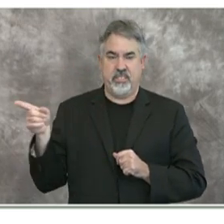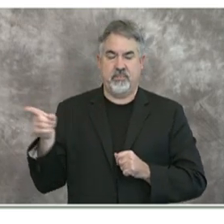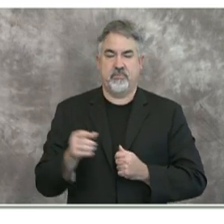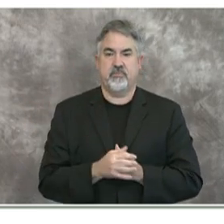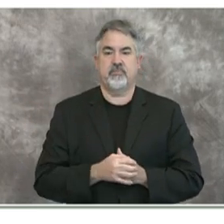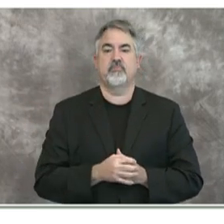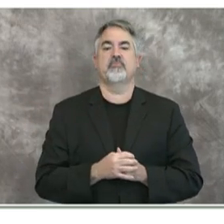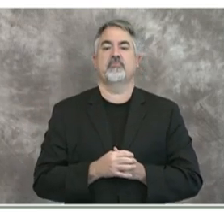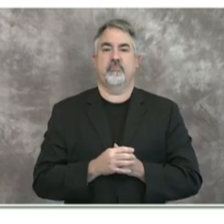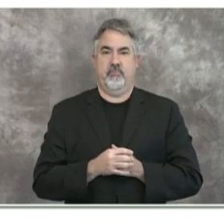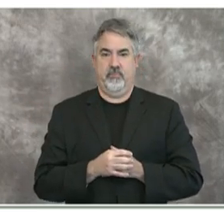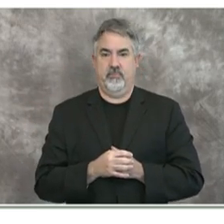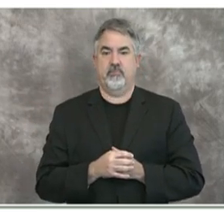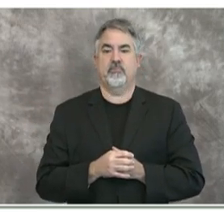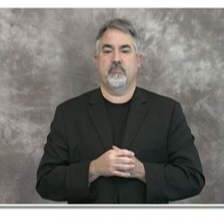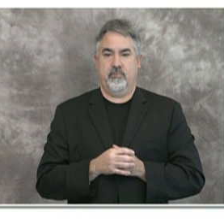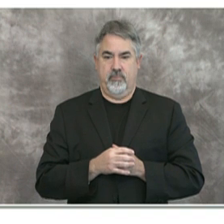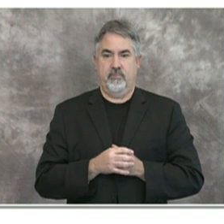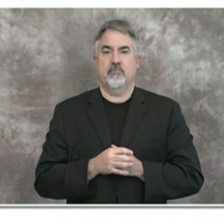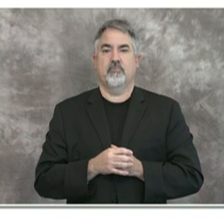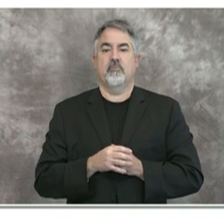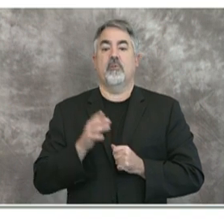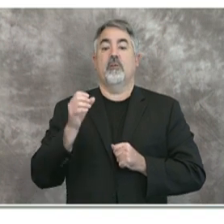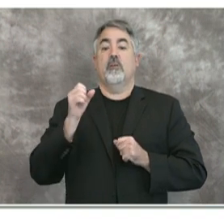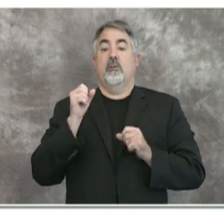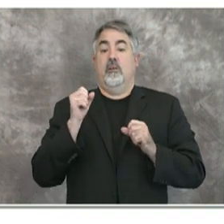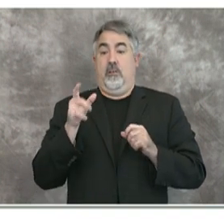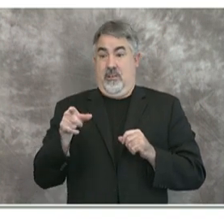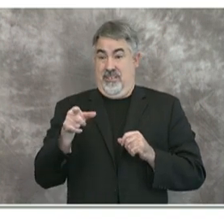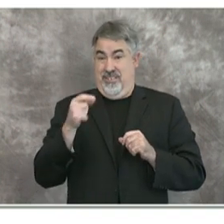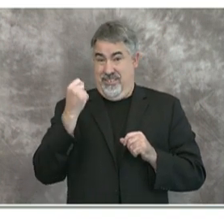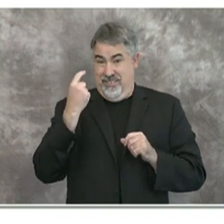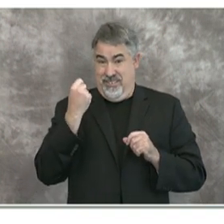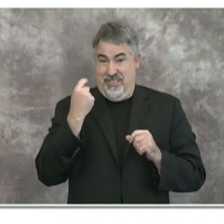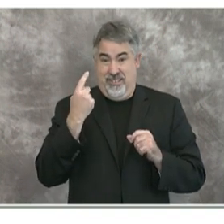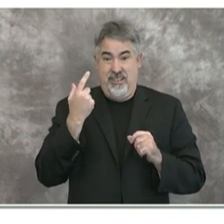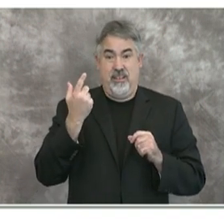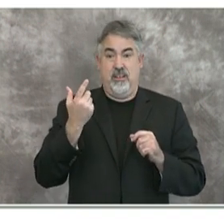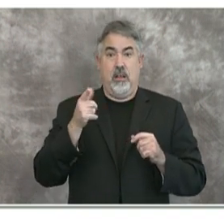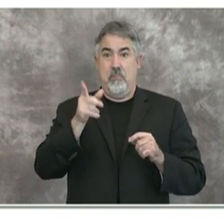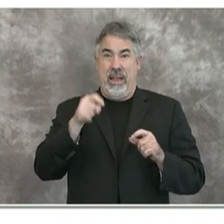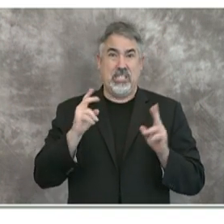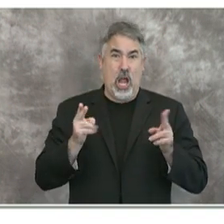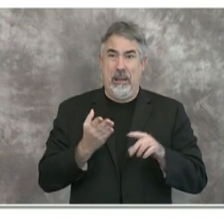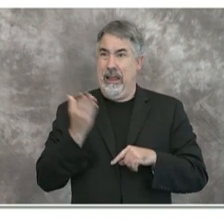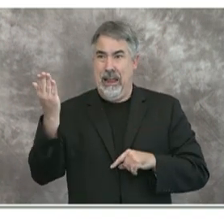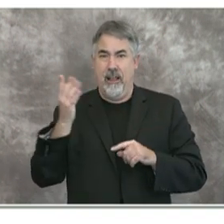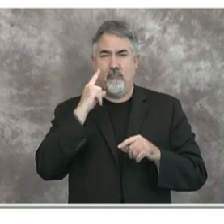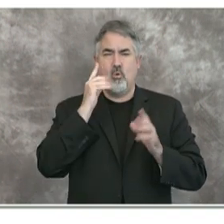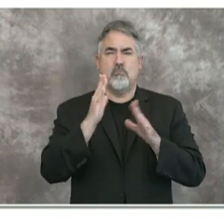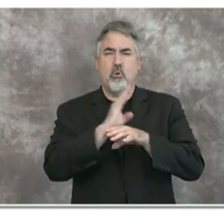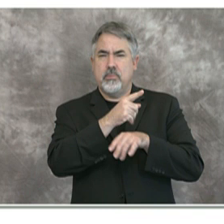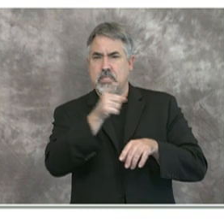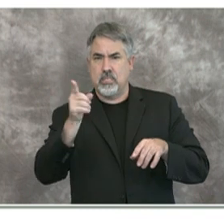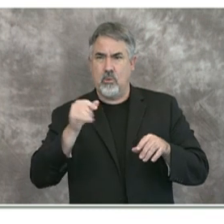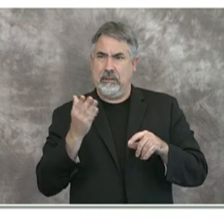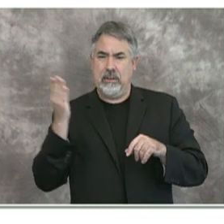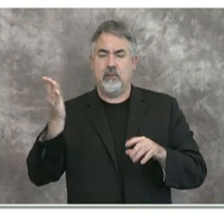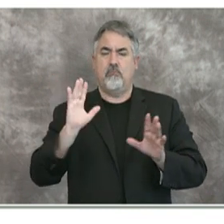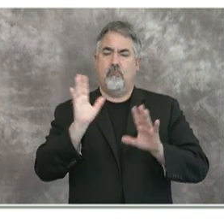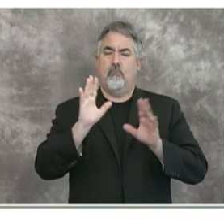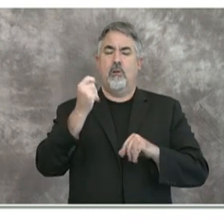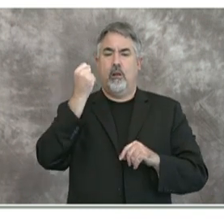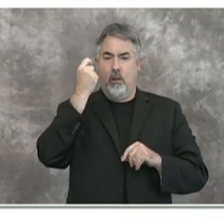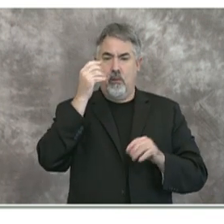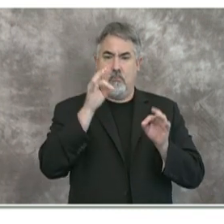coronavirus-sd.com. This plan does not need to be submitted now, but we ask businesses to use it to prepare for when the